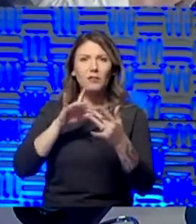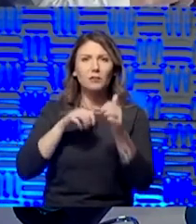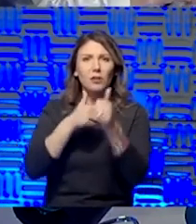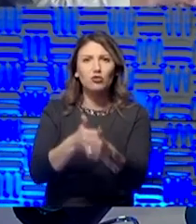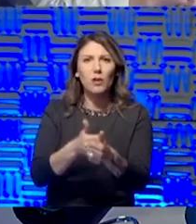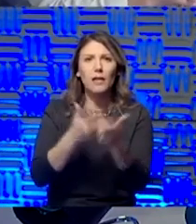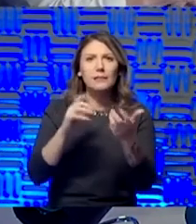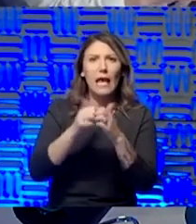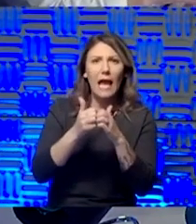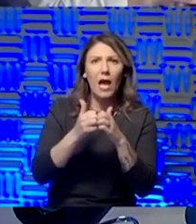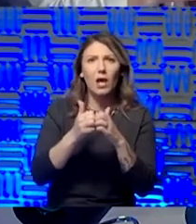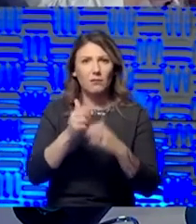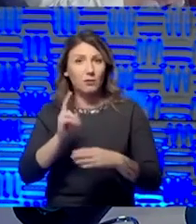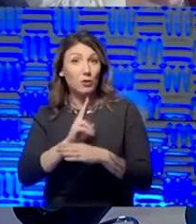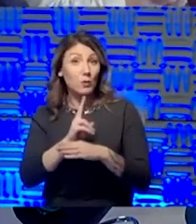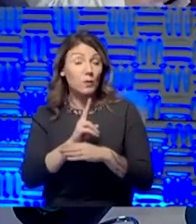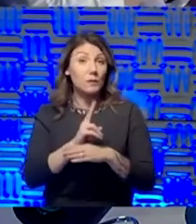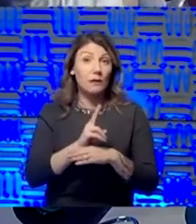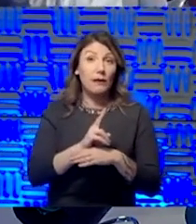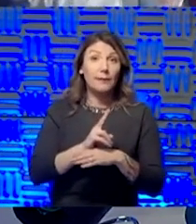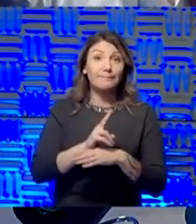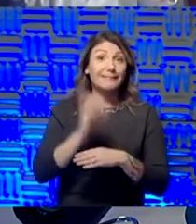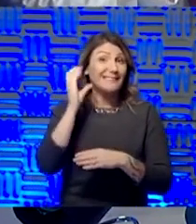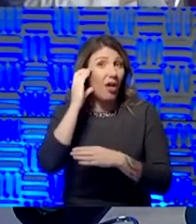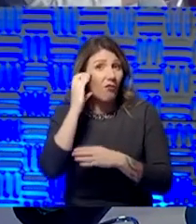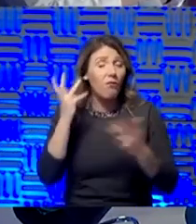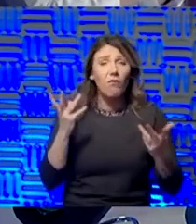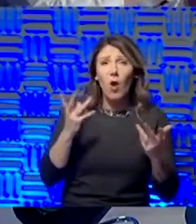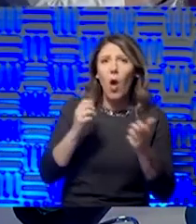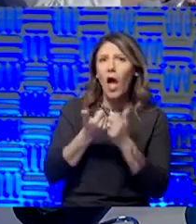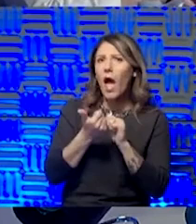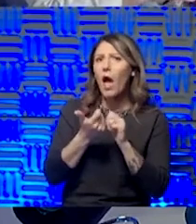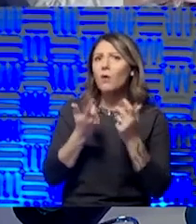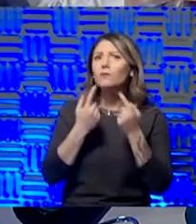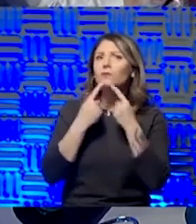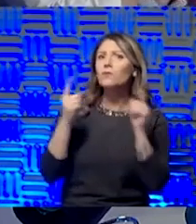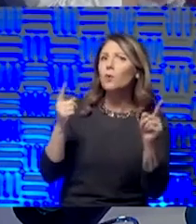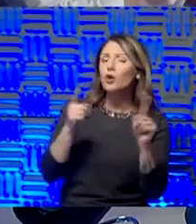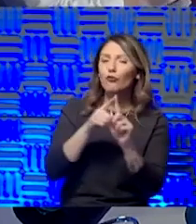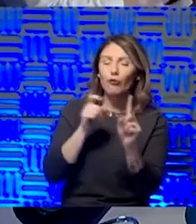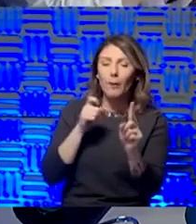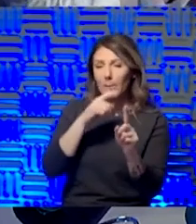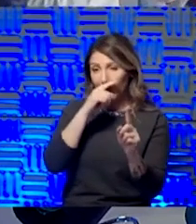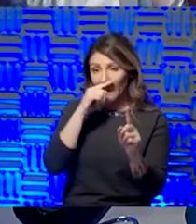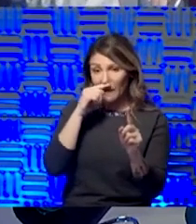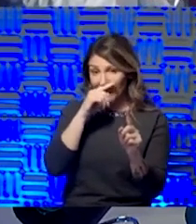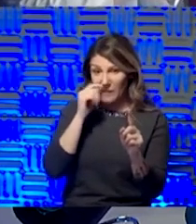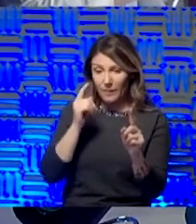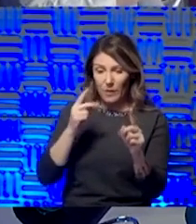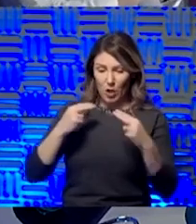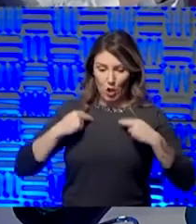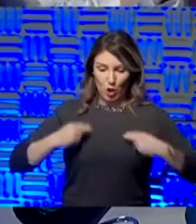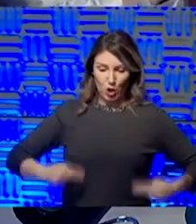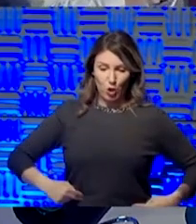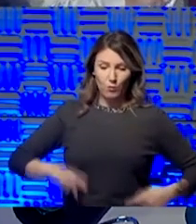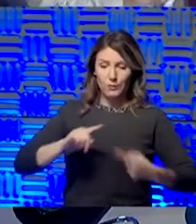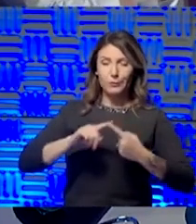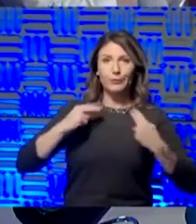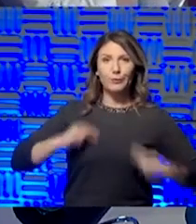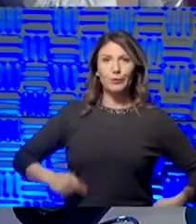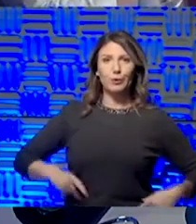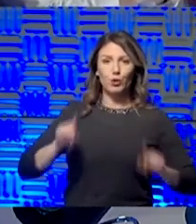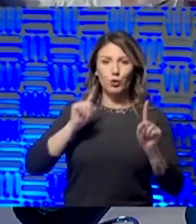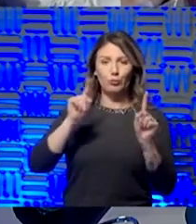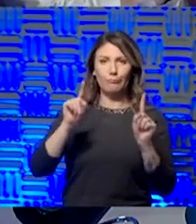about using cell phones and things, but how does that work from a human-to-human standpoint? You